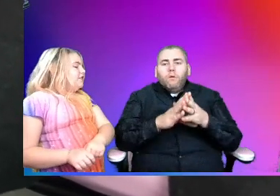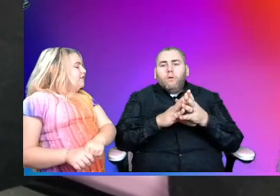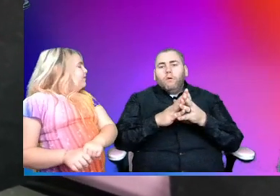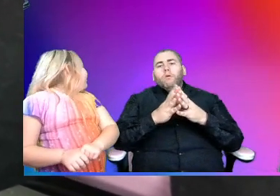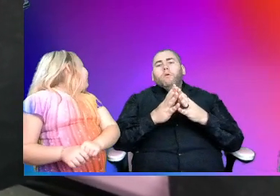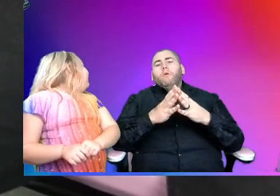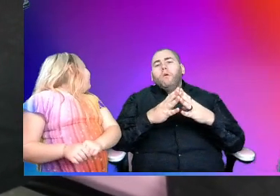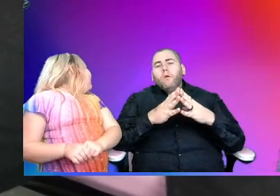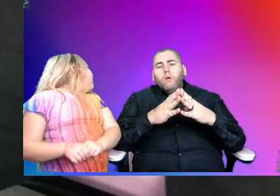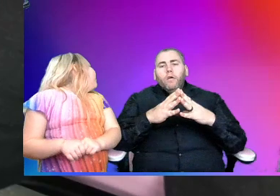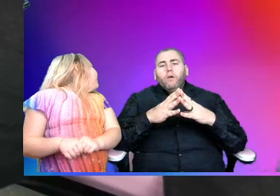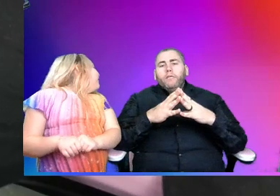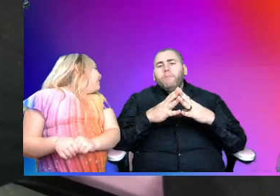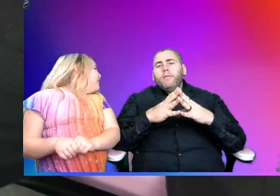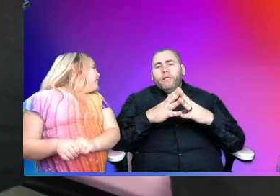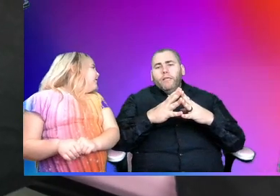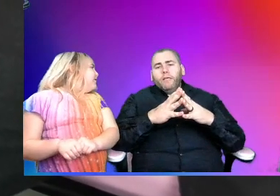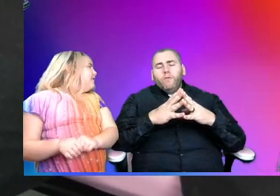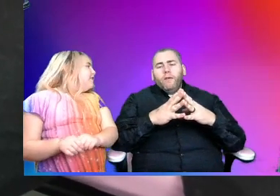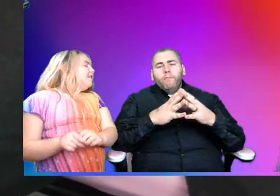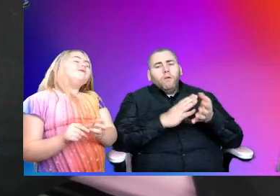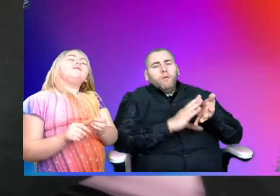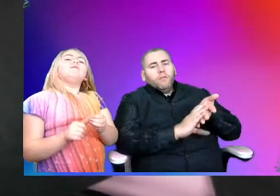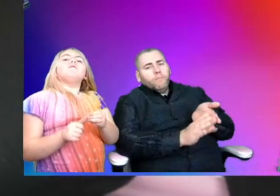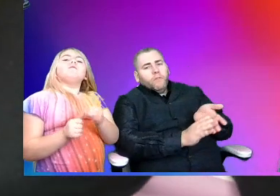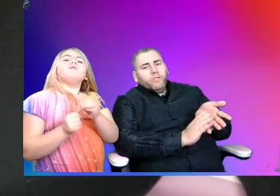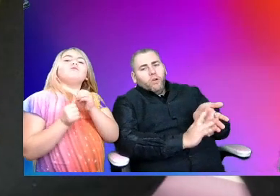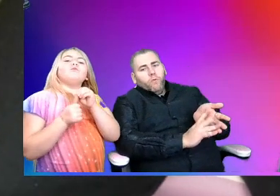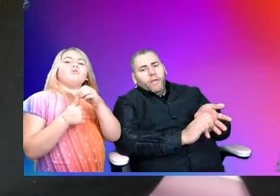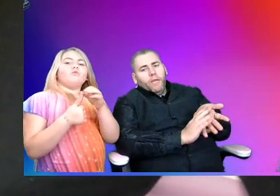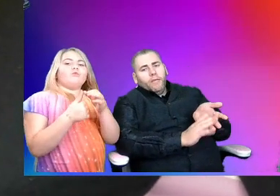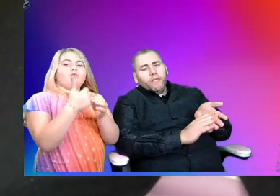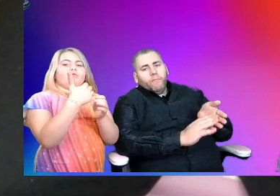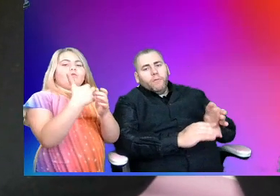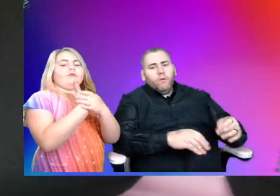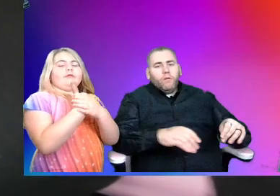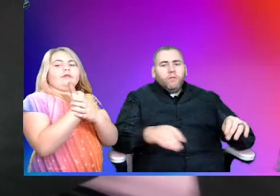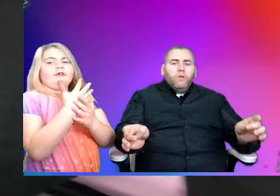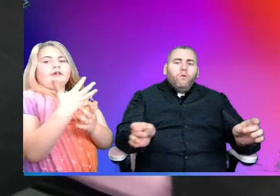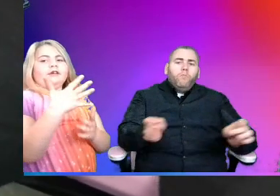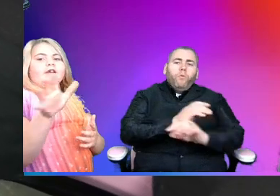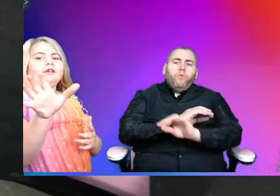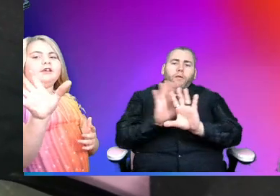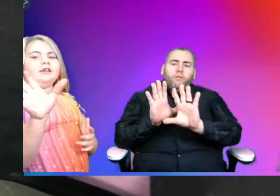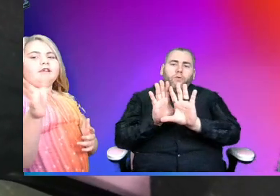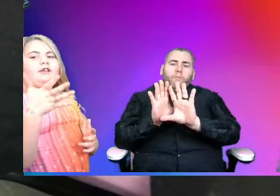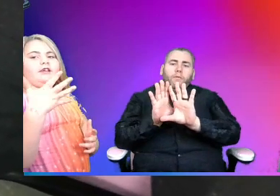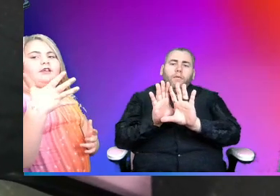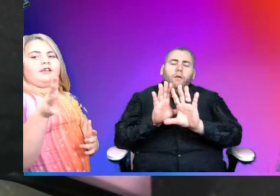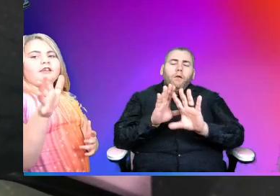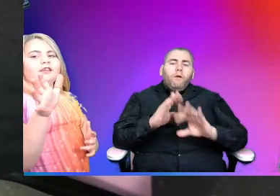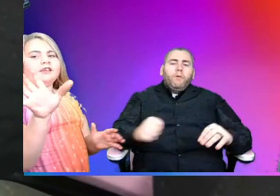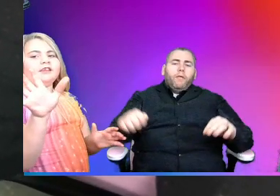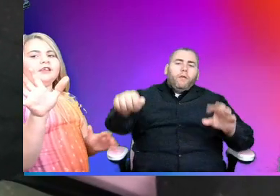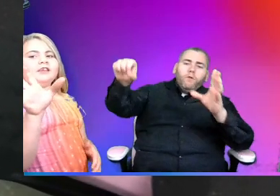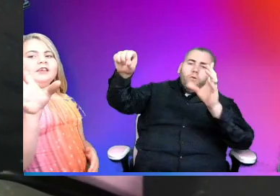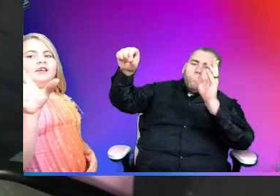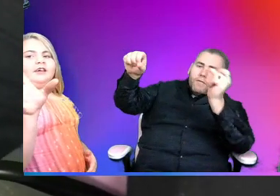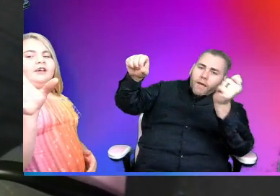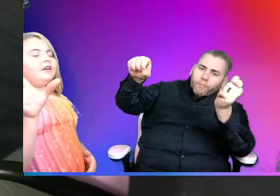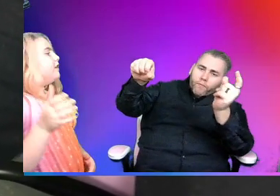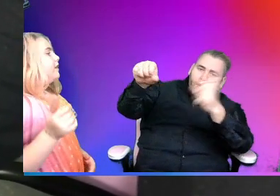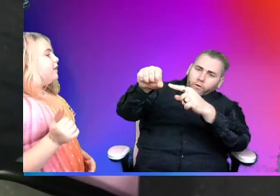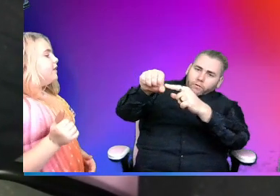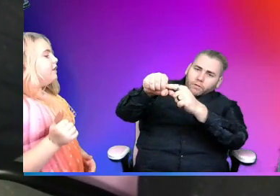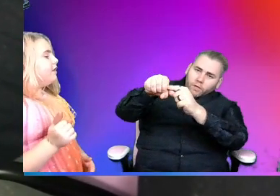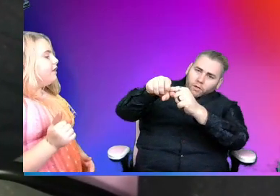I just don't Here, know. It's something like this, right? You simply show the hand is empty. You can show both hands are empty. But then when you